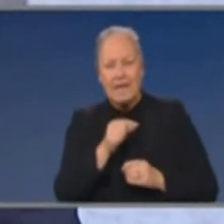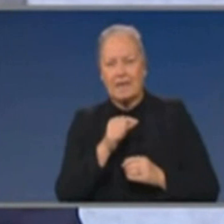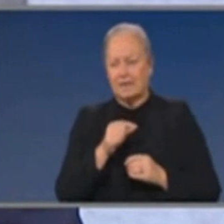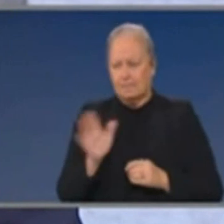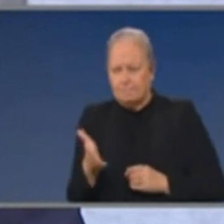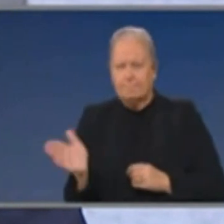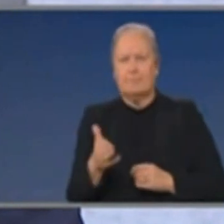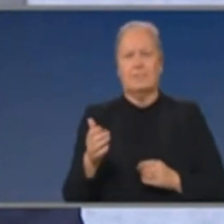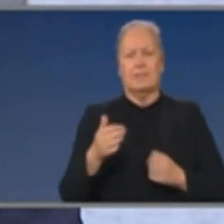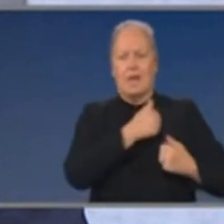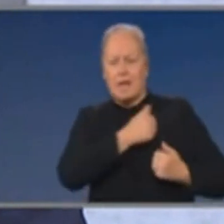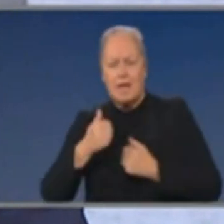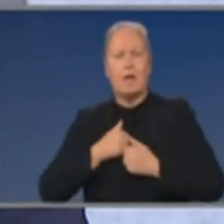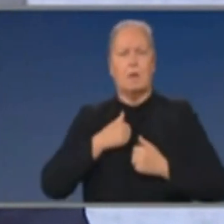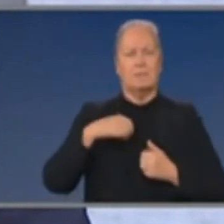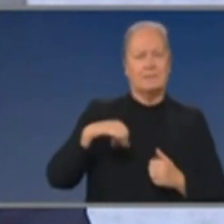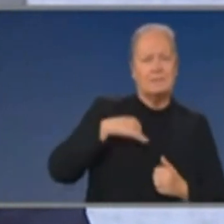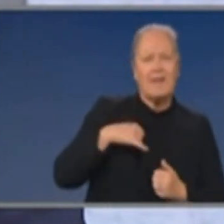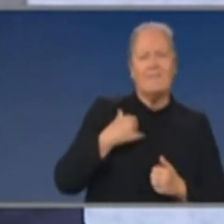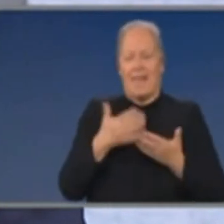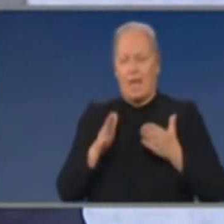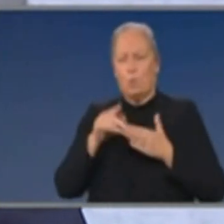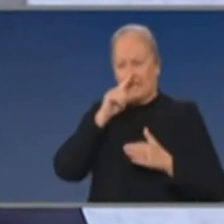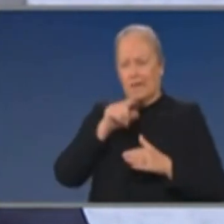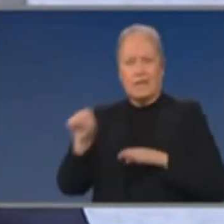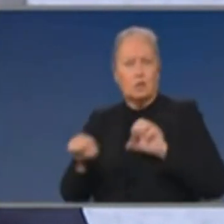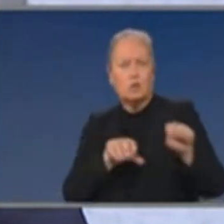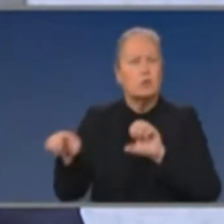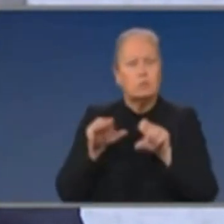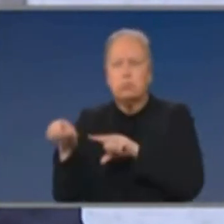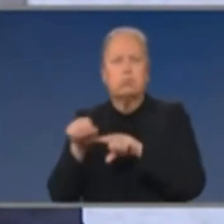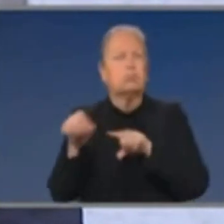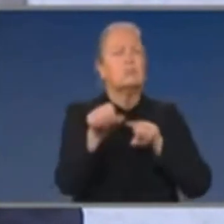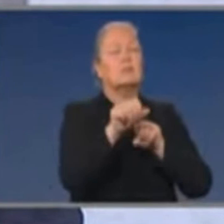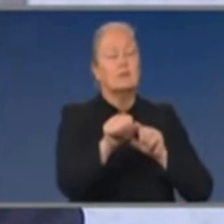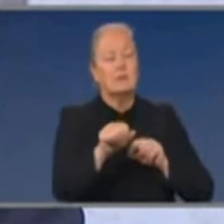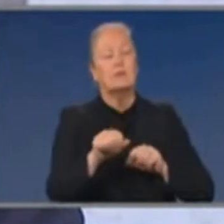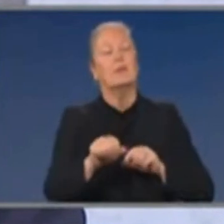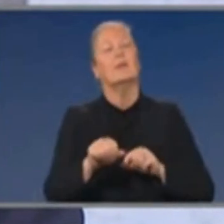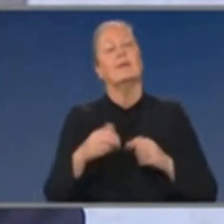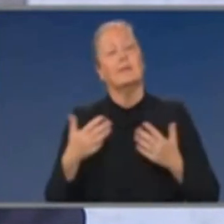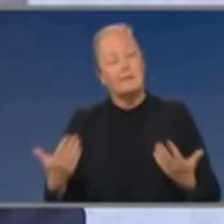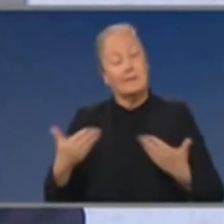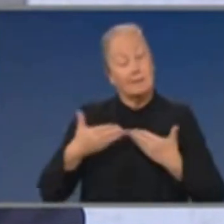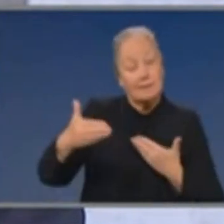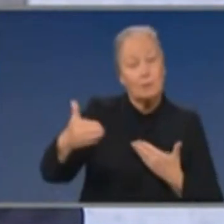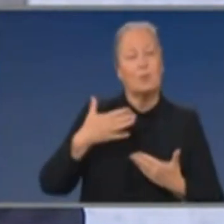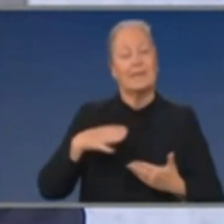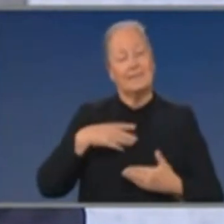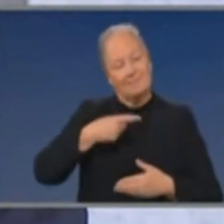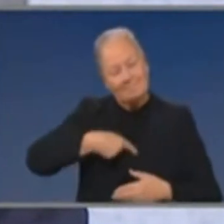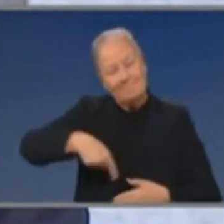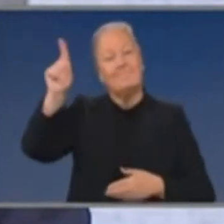with it. And so the key defence as we move forward is to ensure that you have the testing and